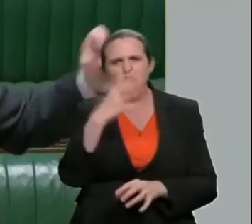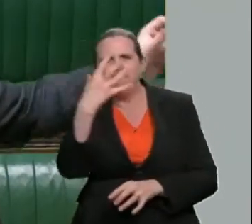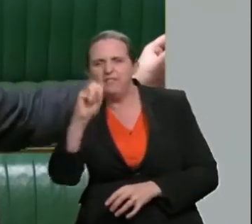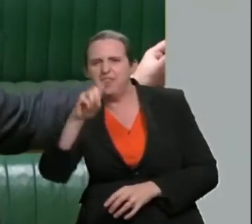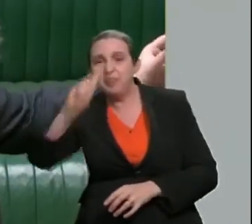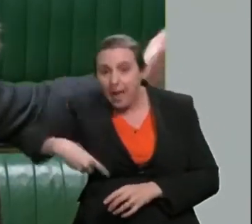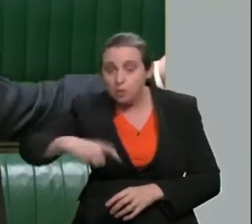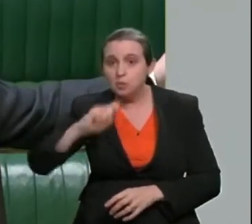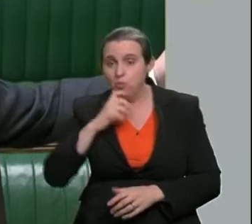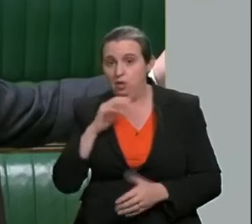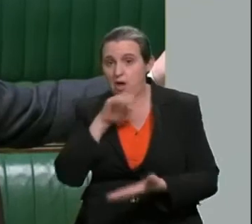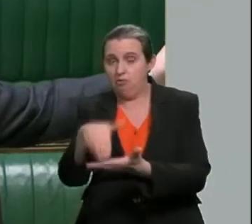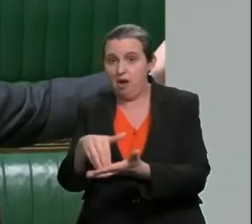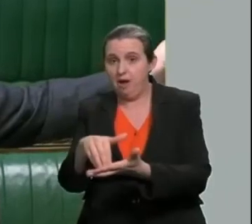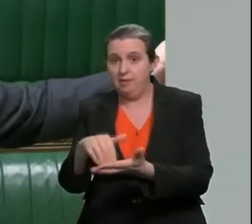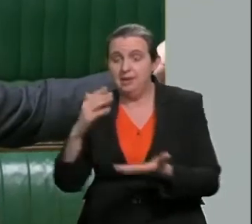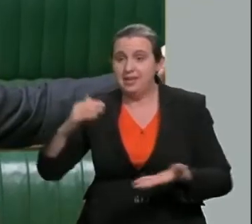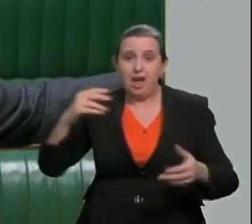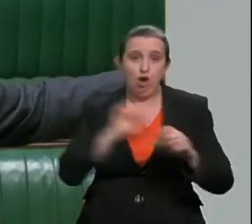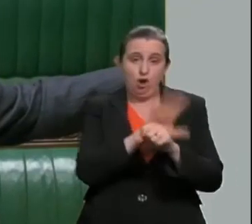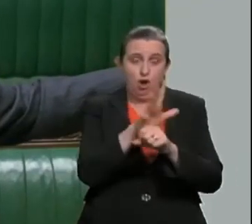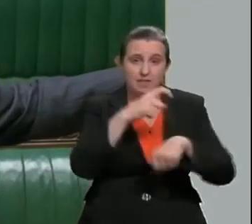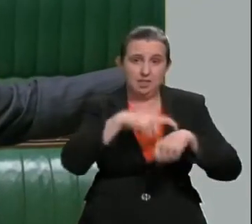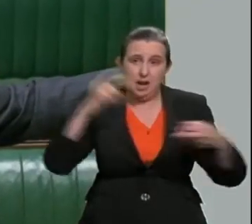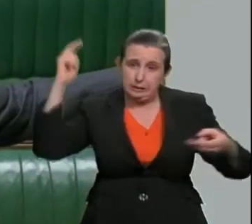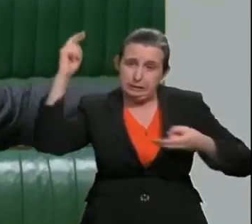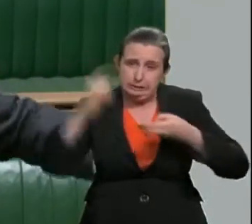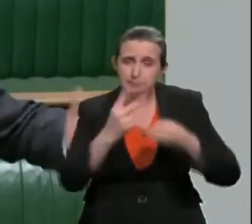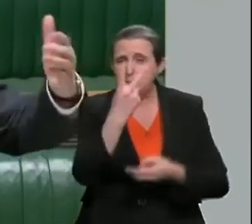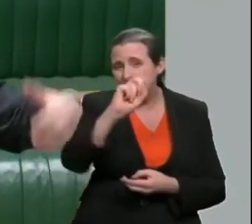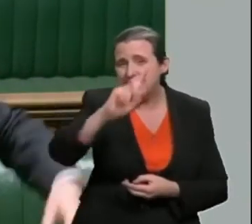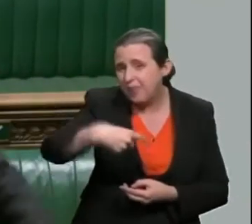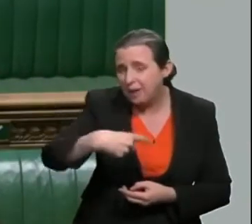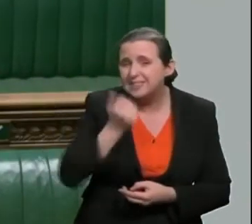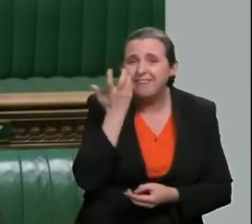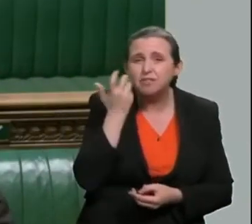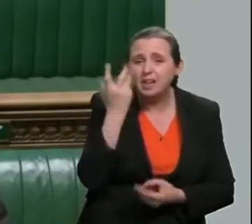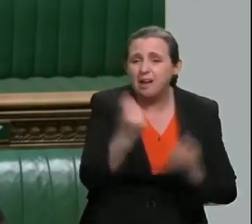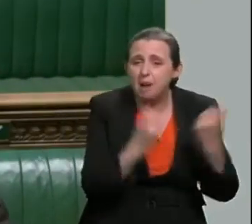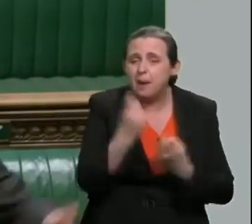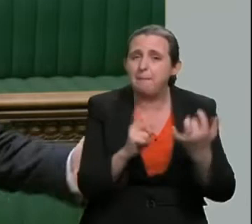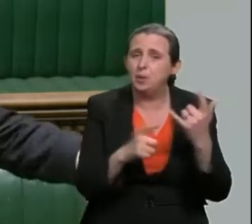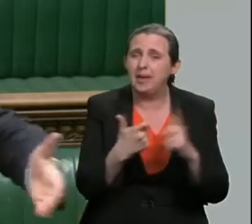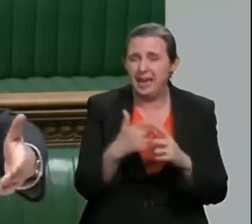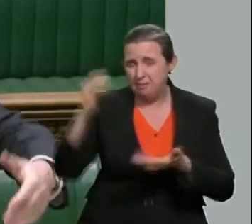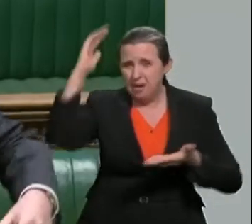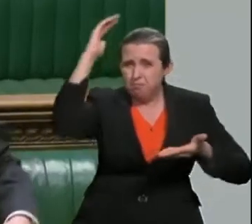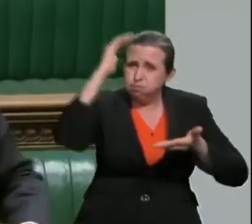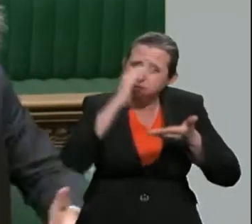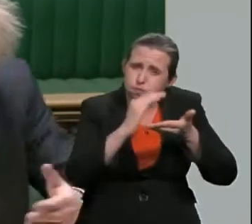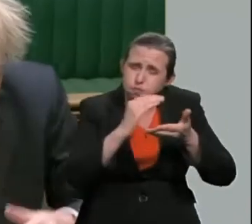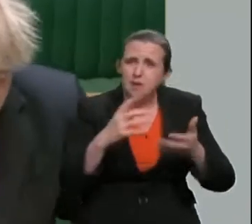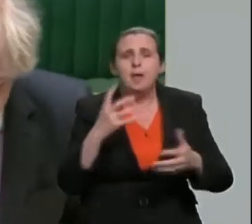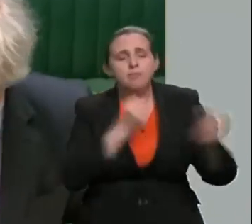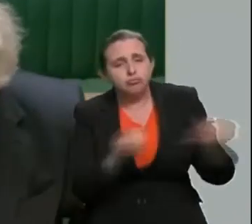20,000, 5,000 of them whom are involved in bringing vital things into this country, such as medicines and food, as we discussed